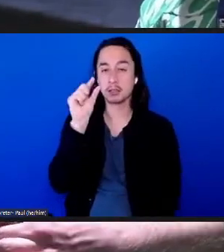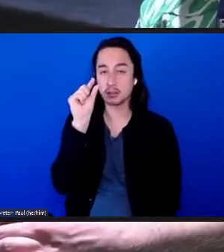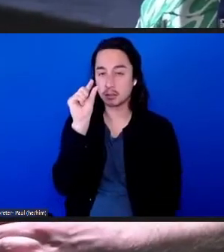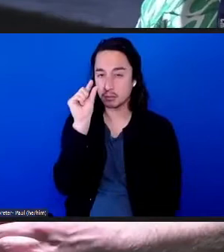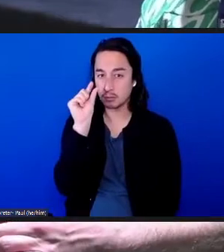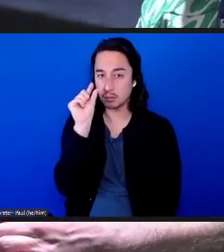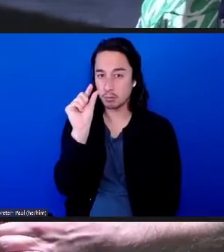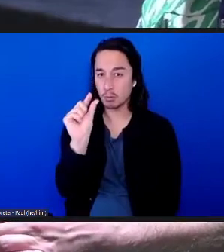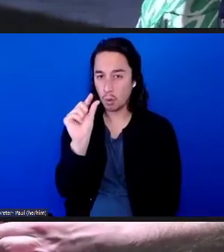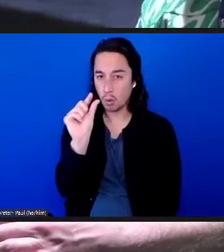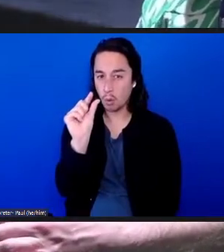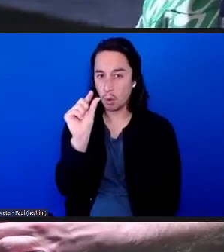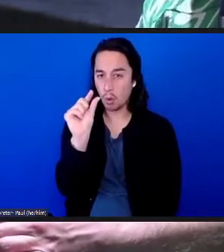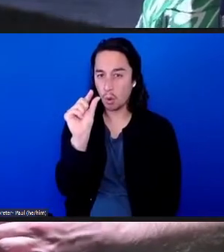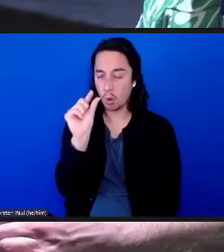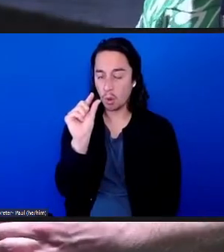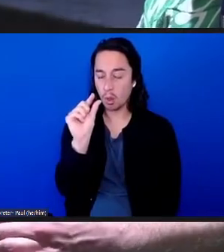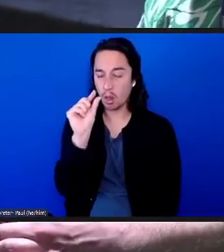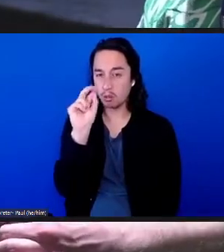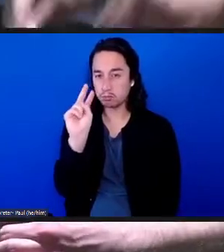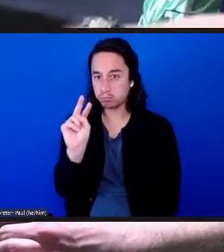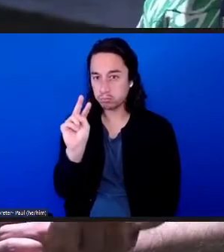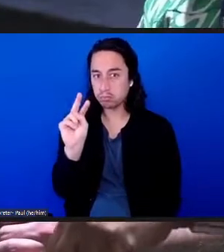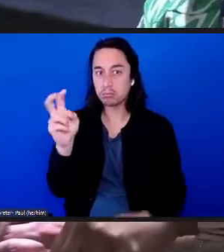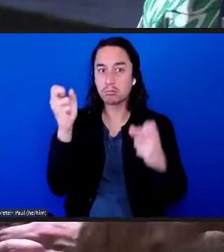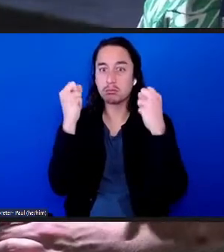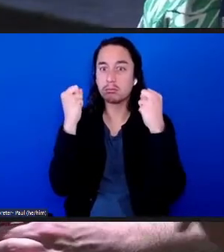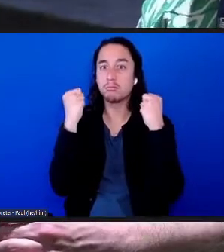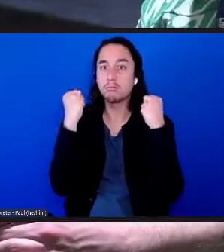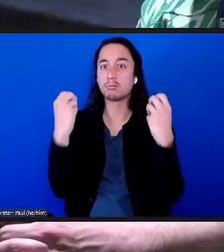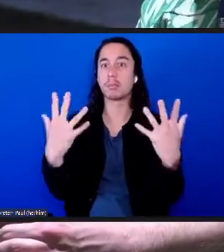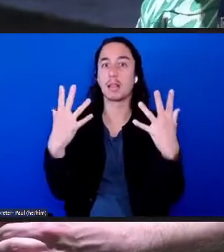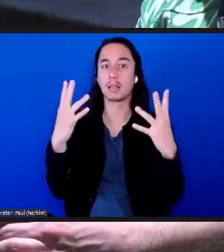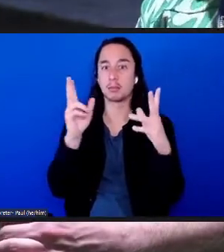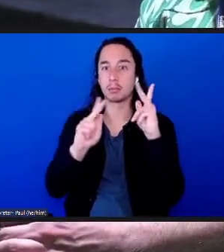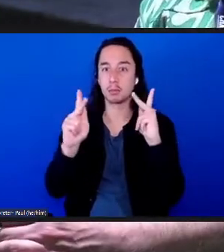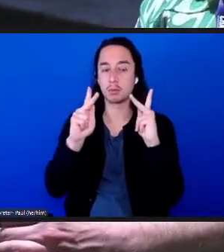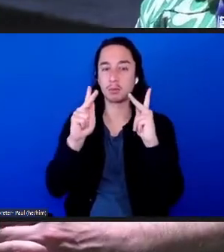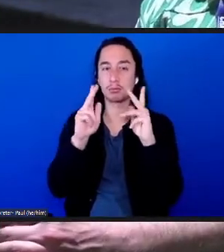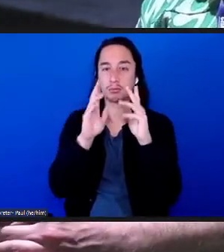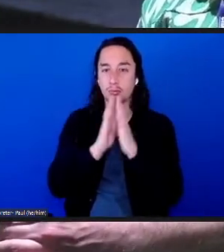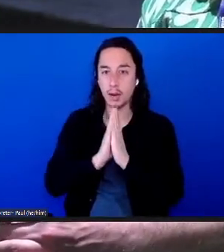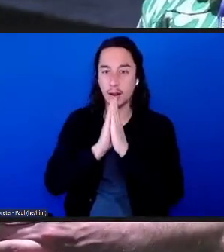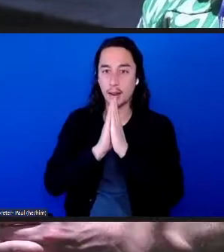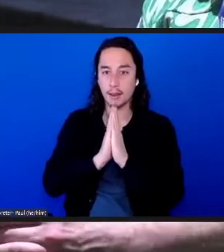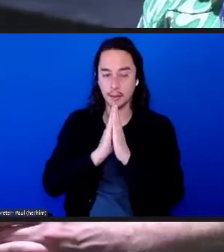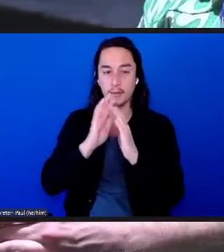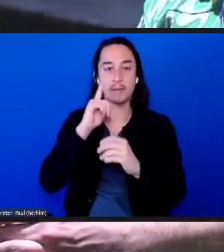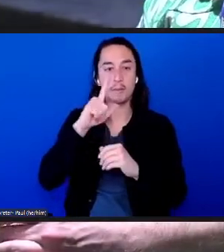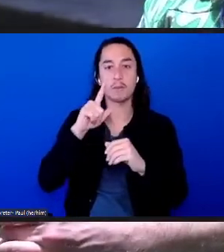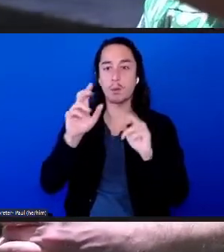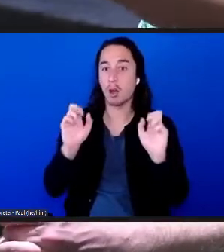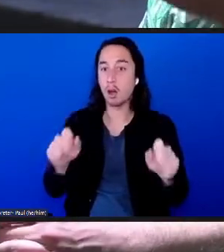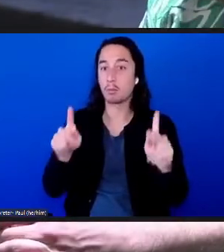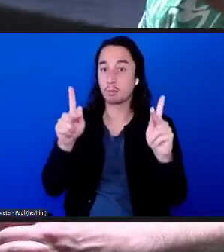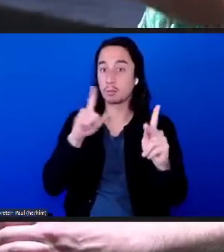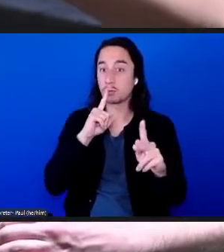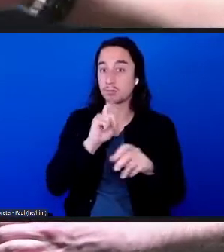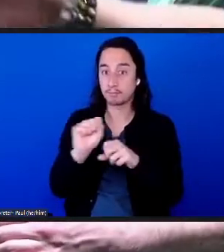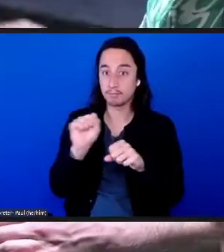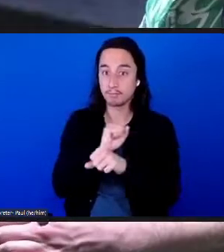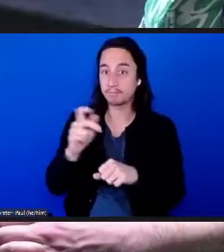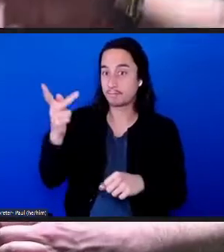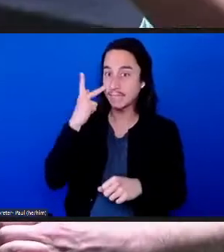a tiny sieve through which thousands of people pray for an opportunity to be seen. And of those hundreds